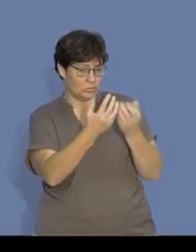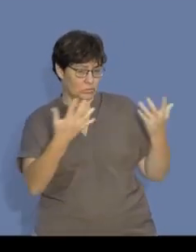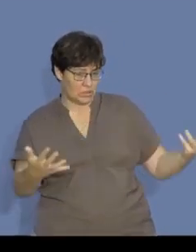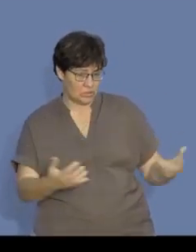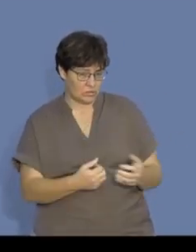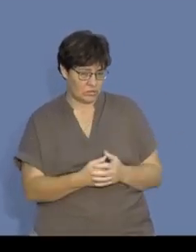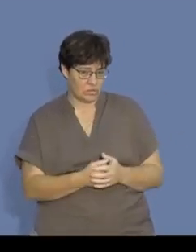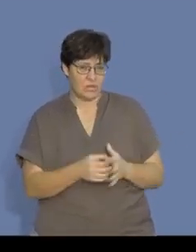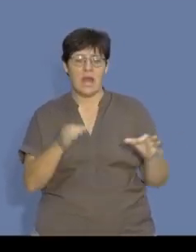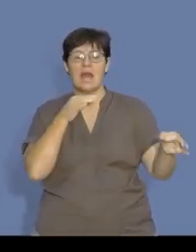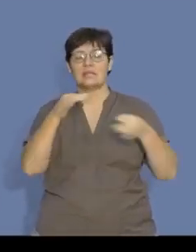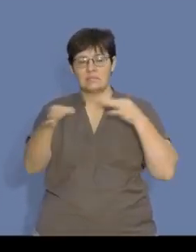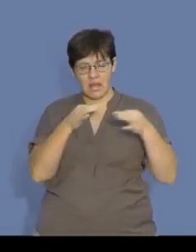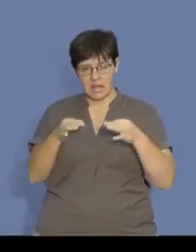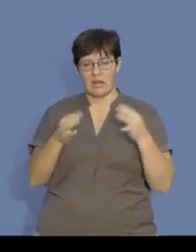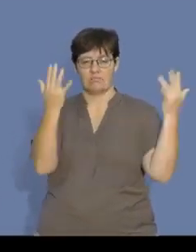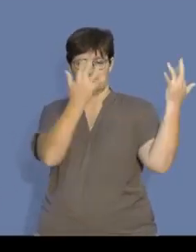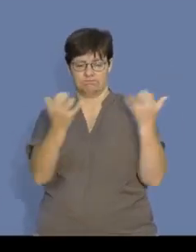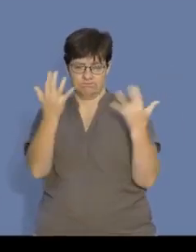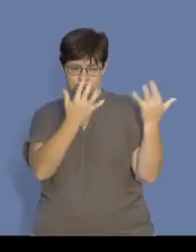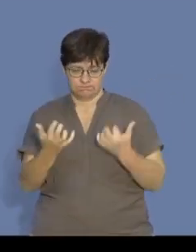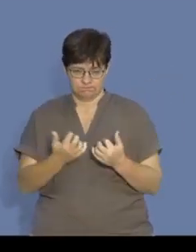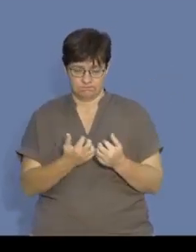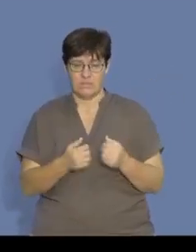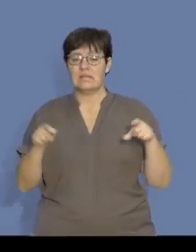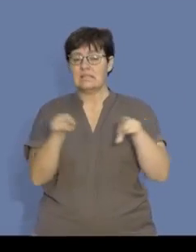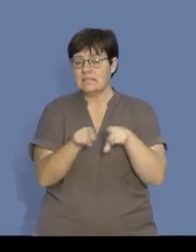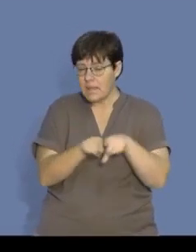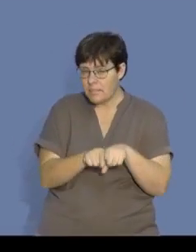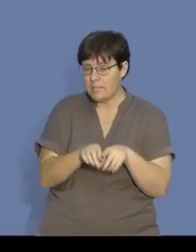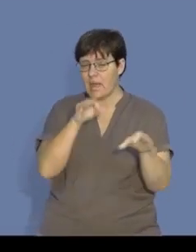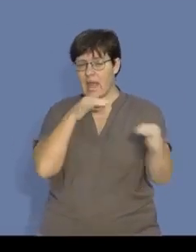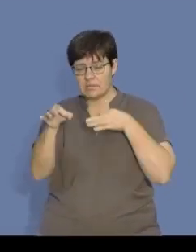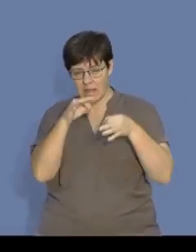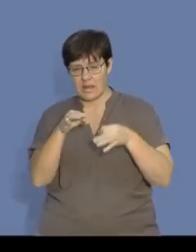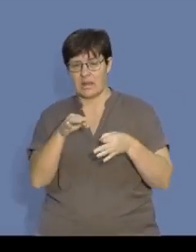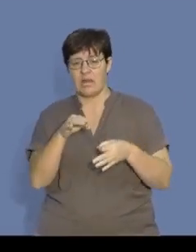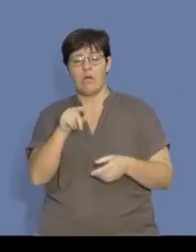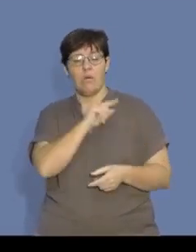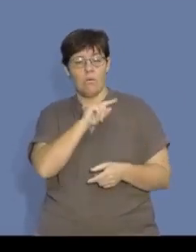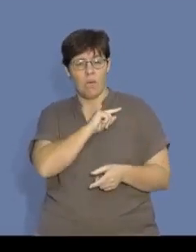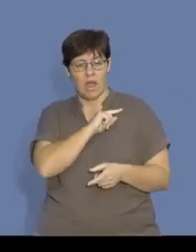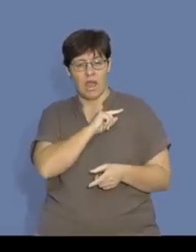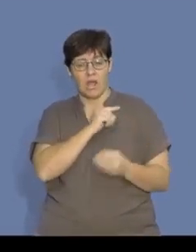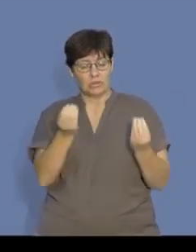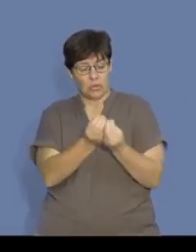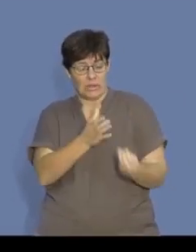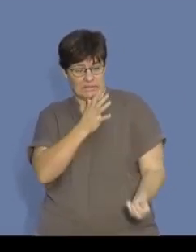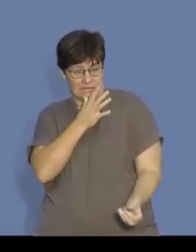stock? Explain with the aid of a calculation. Also explain the dangers